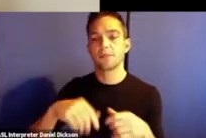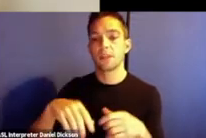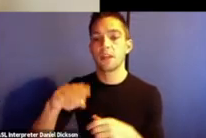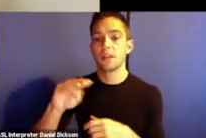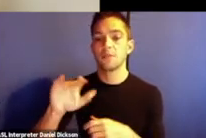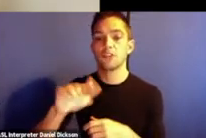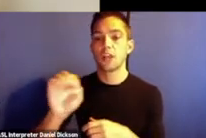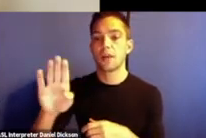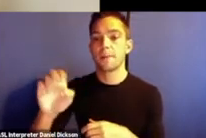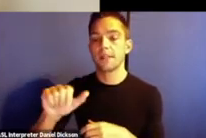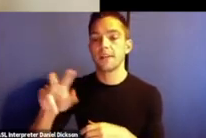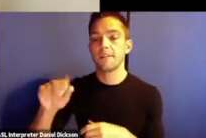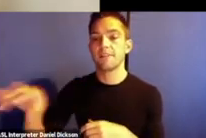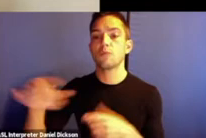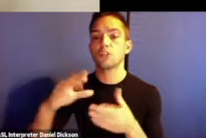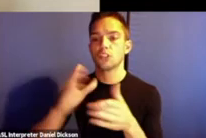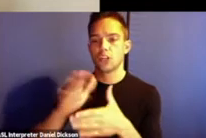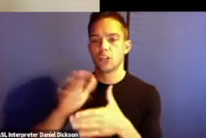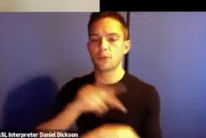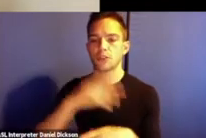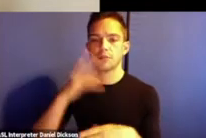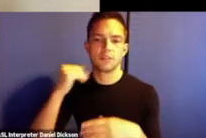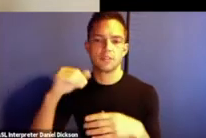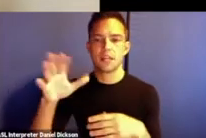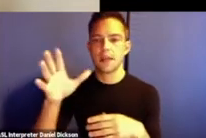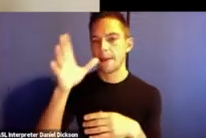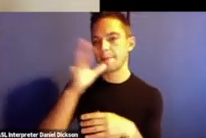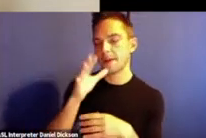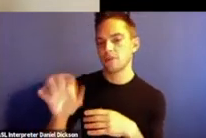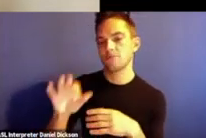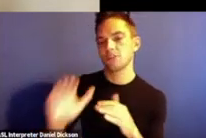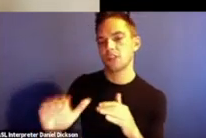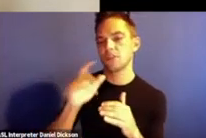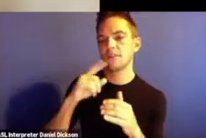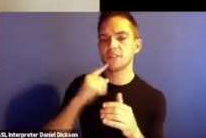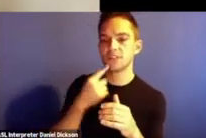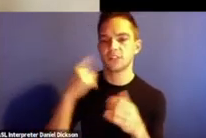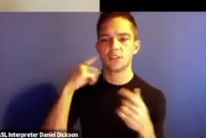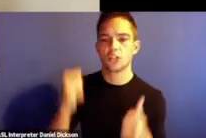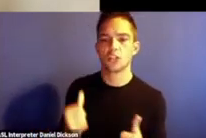Benaviv will share her personal experiences as a parent of a child with severe hearing loss.